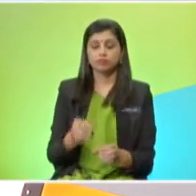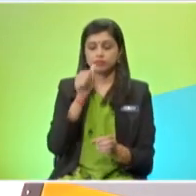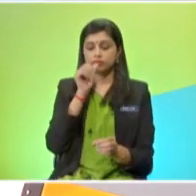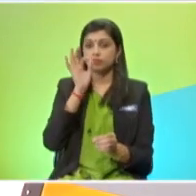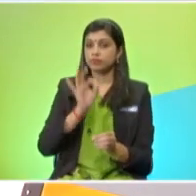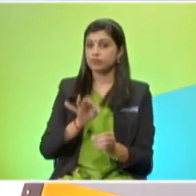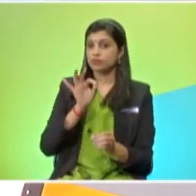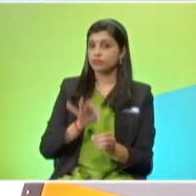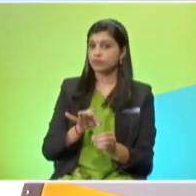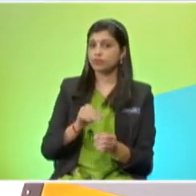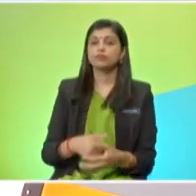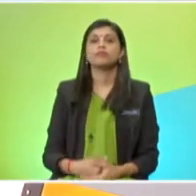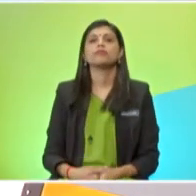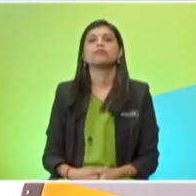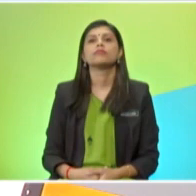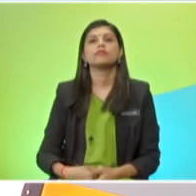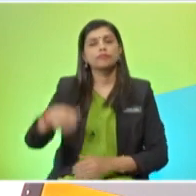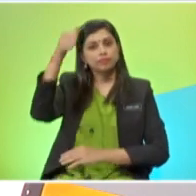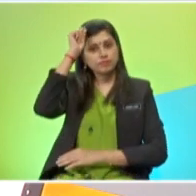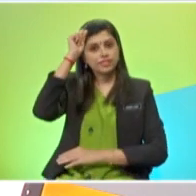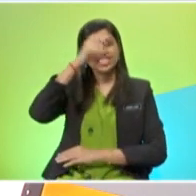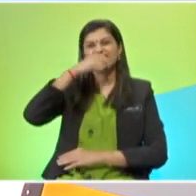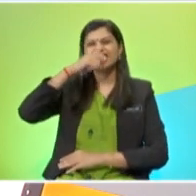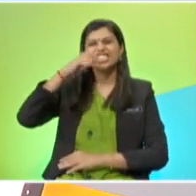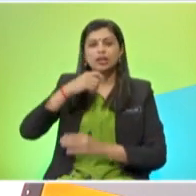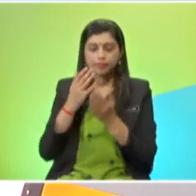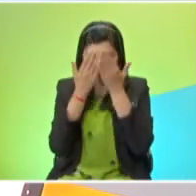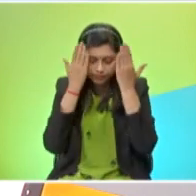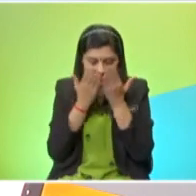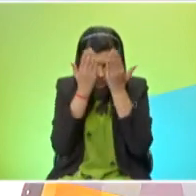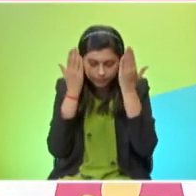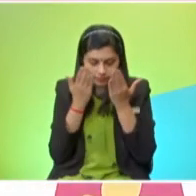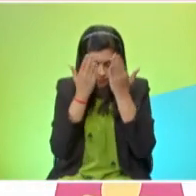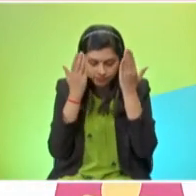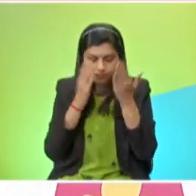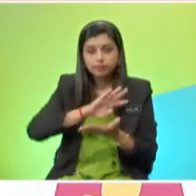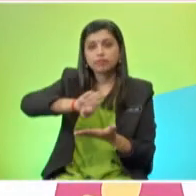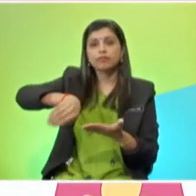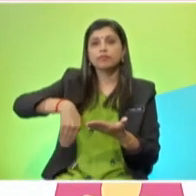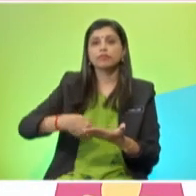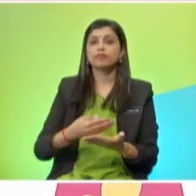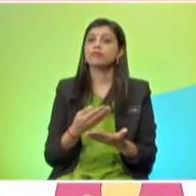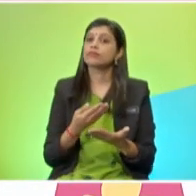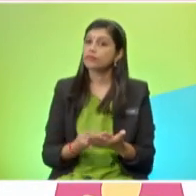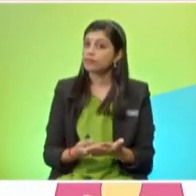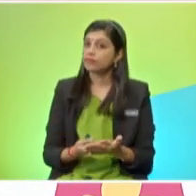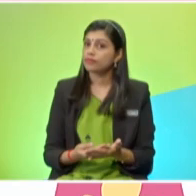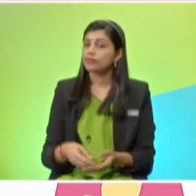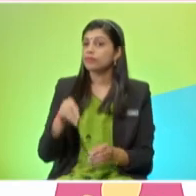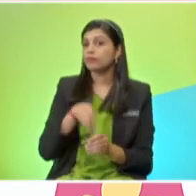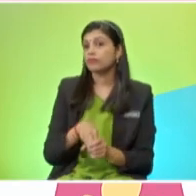some tea, have a bath, brush your teeth, wash your face. To do all